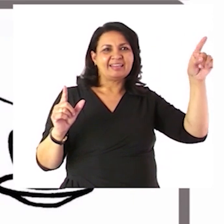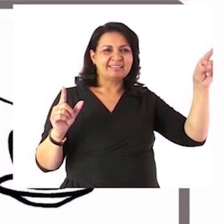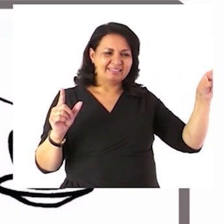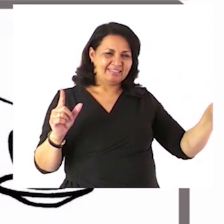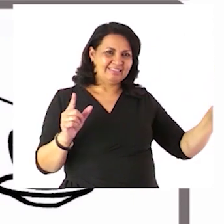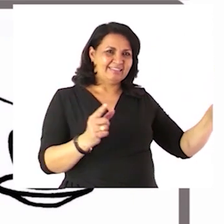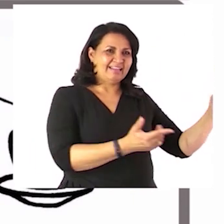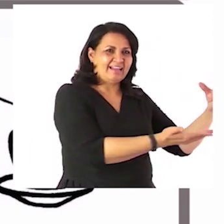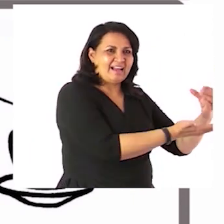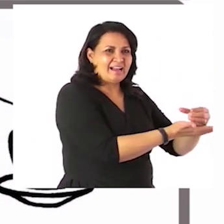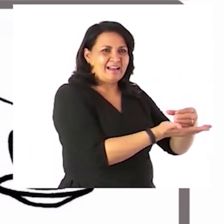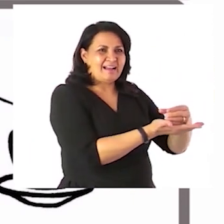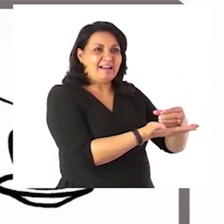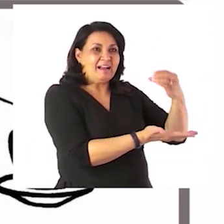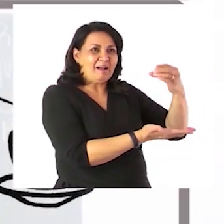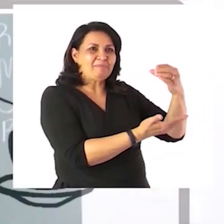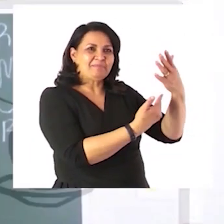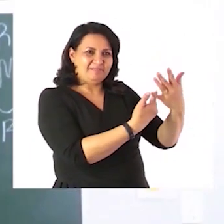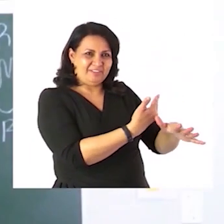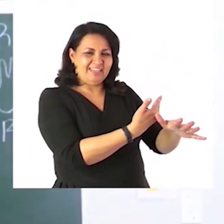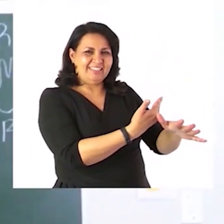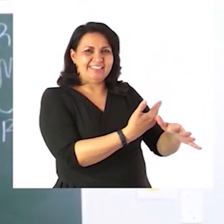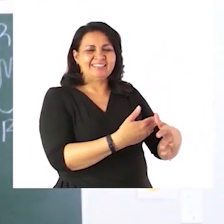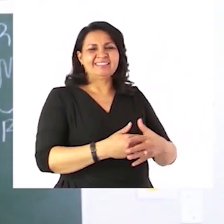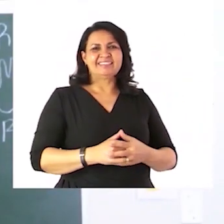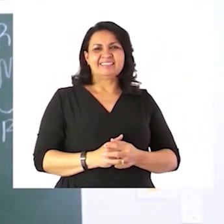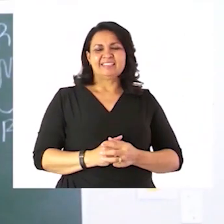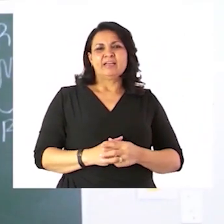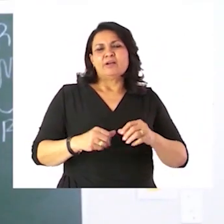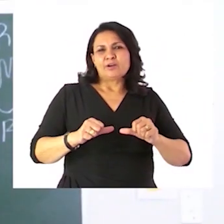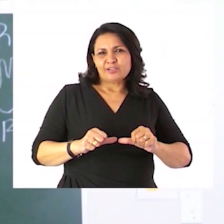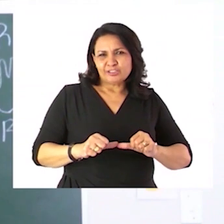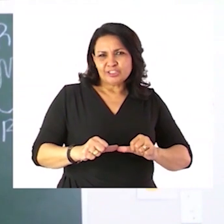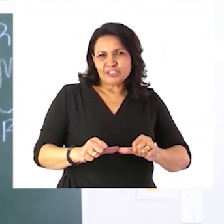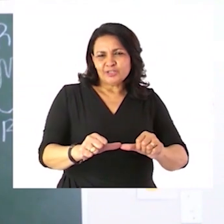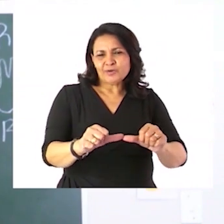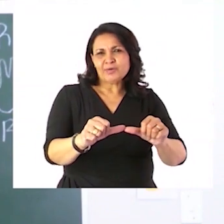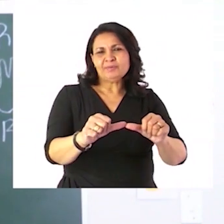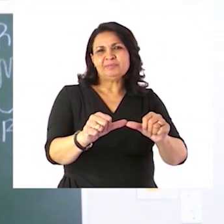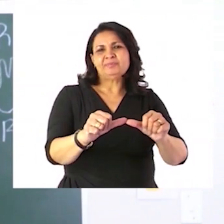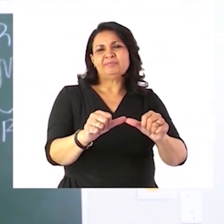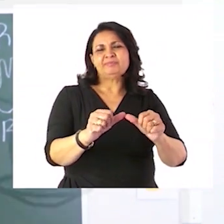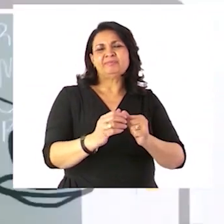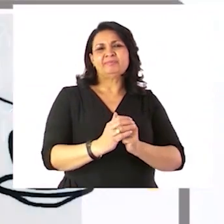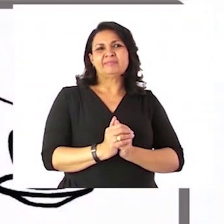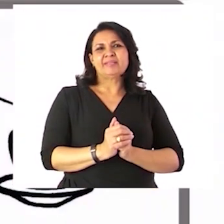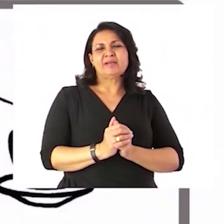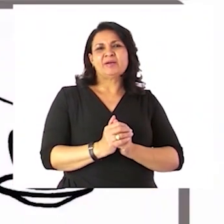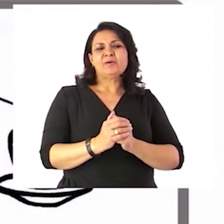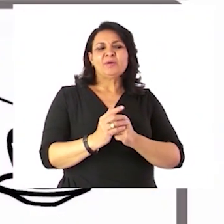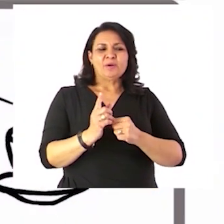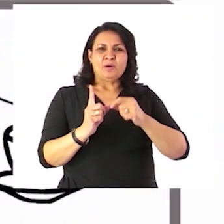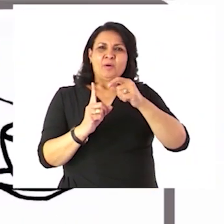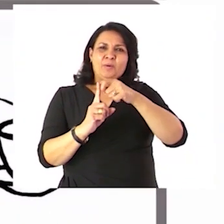cup. Thank you so much. Do the next one with the banana